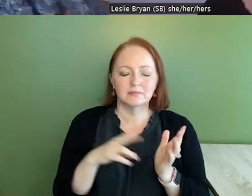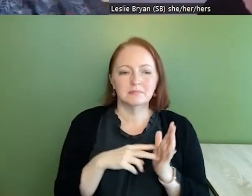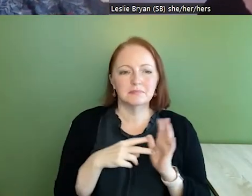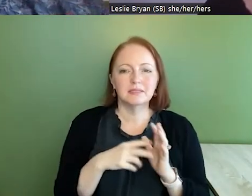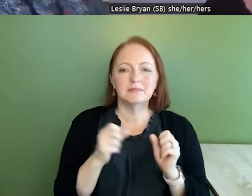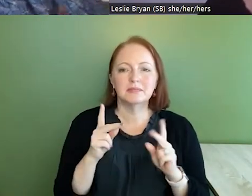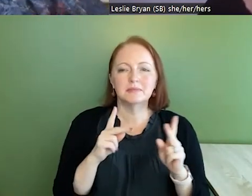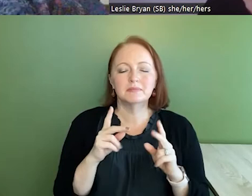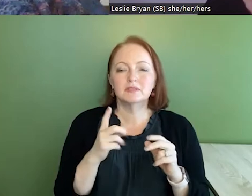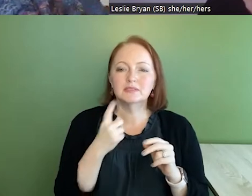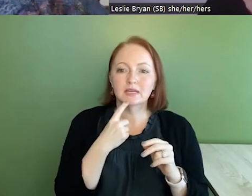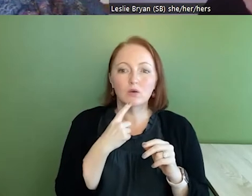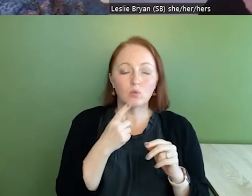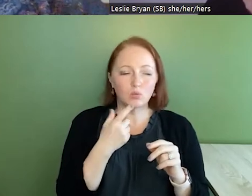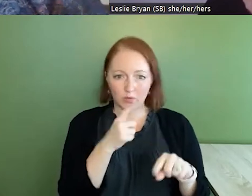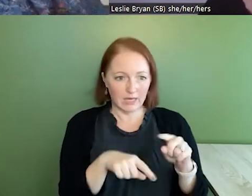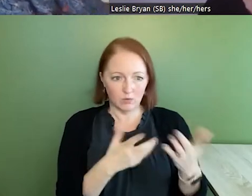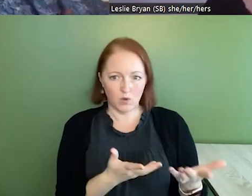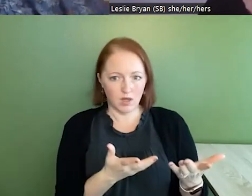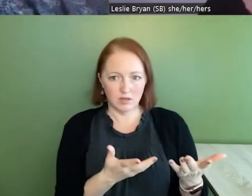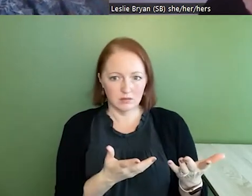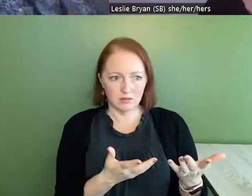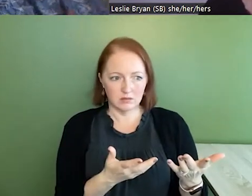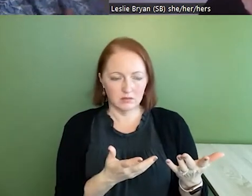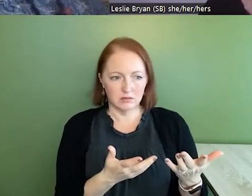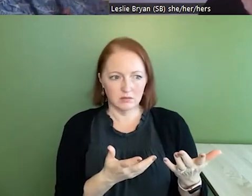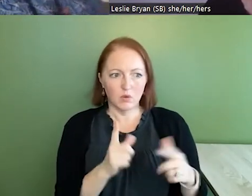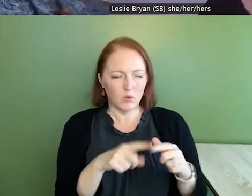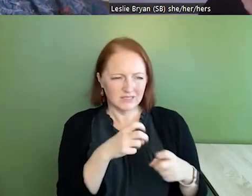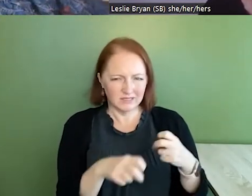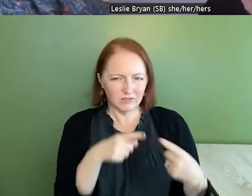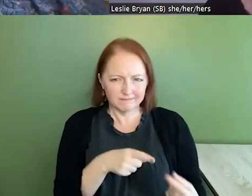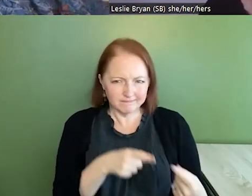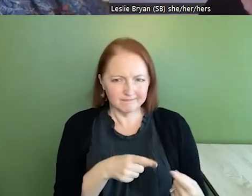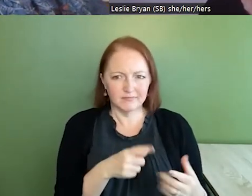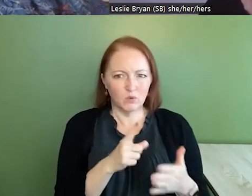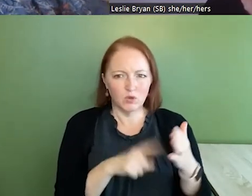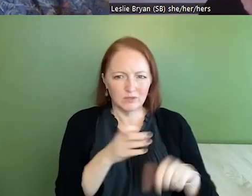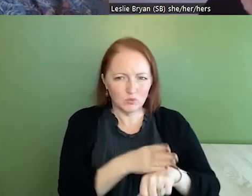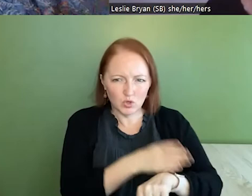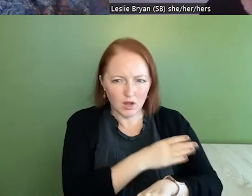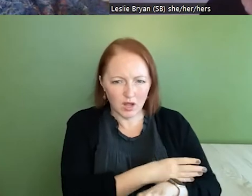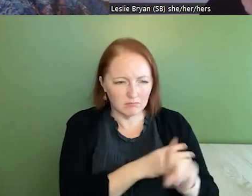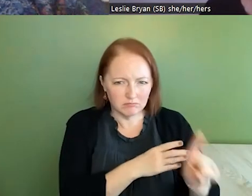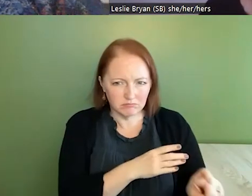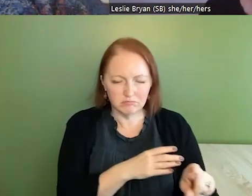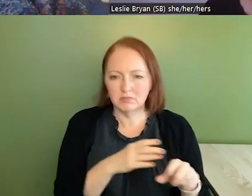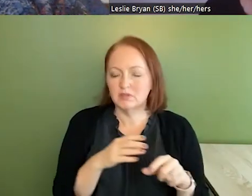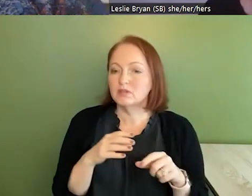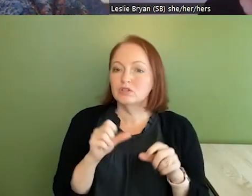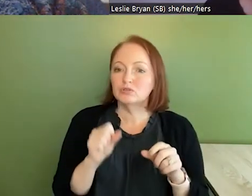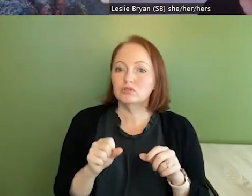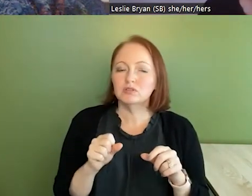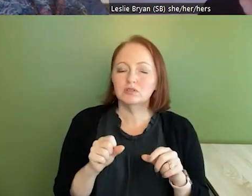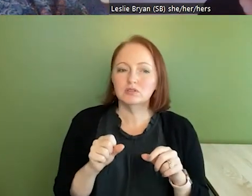approach accommodation and be like, so what can't you do? What's difficult for you? What do you need to work on? When in reality, you could speak it